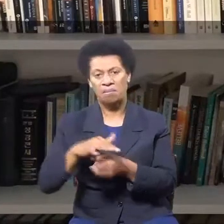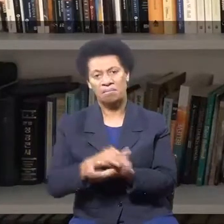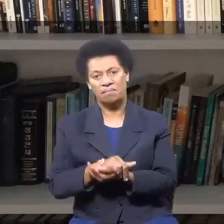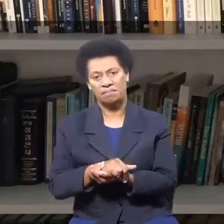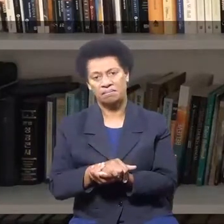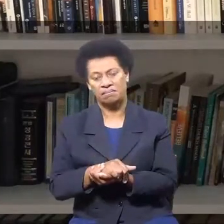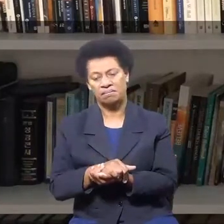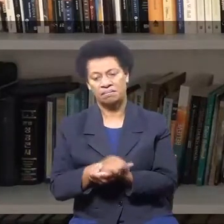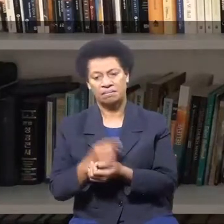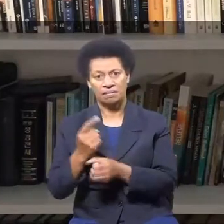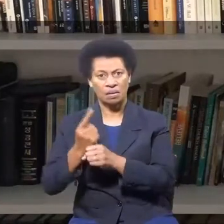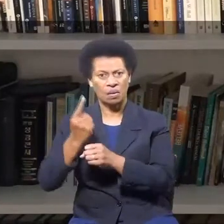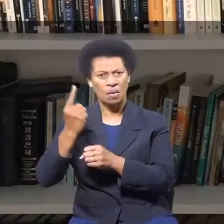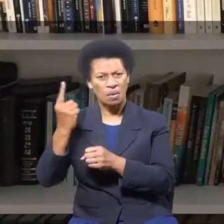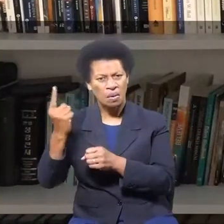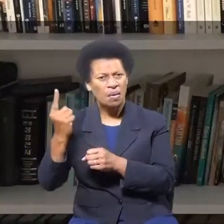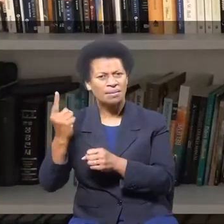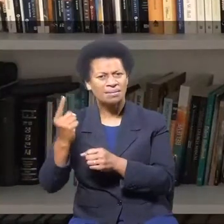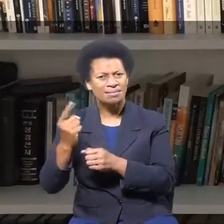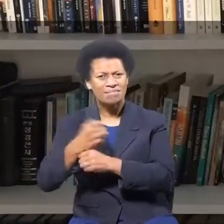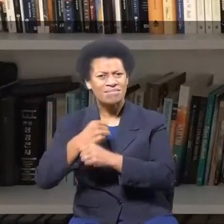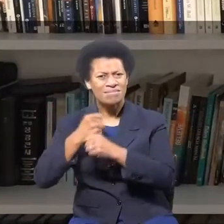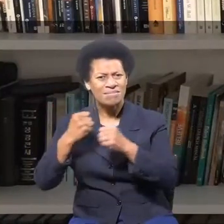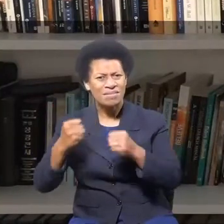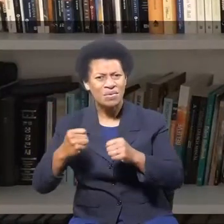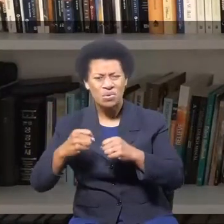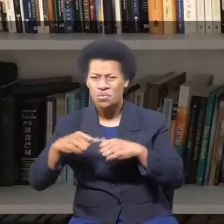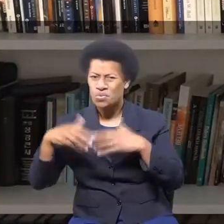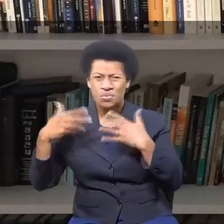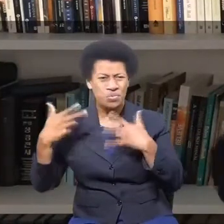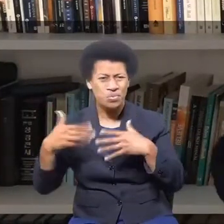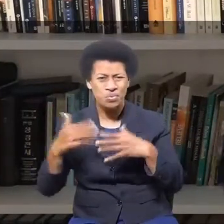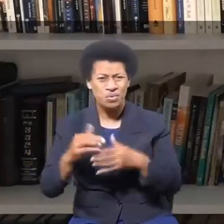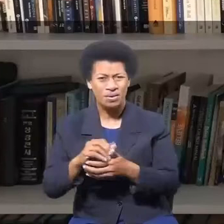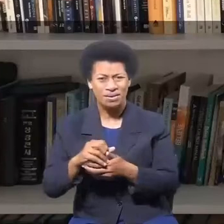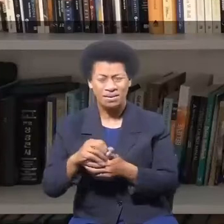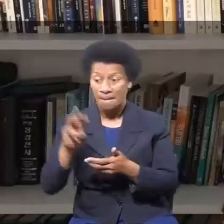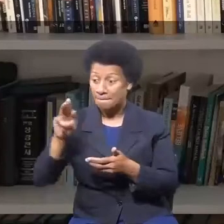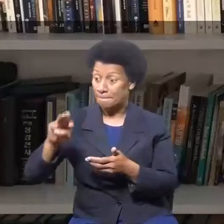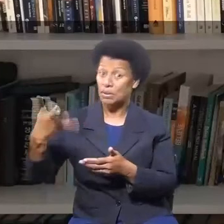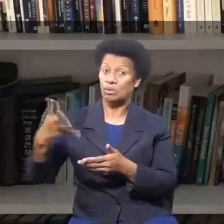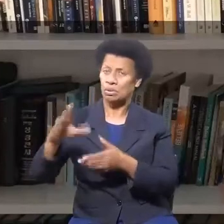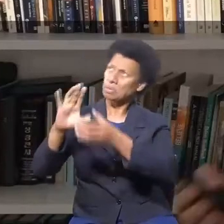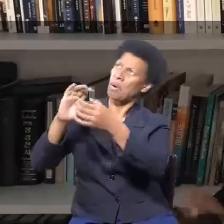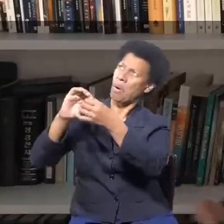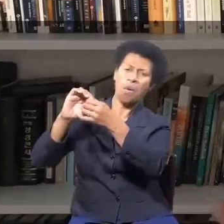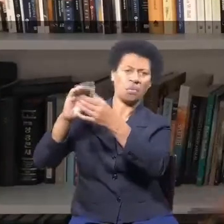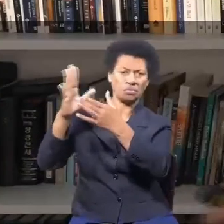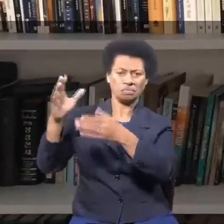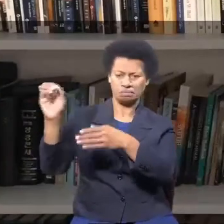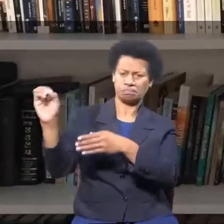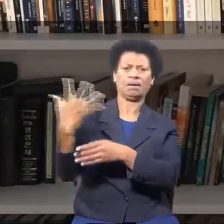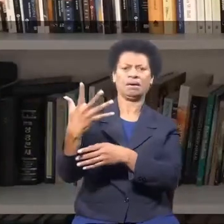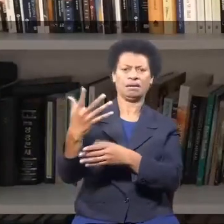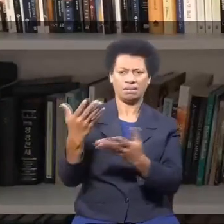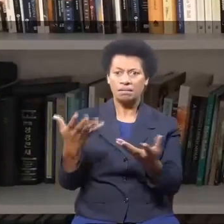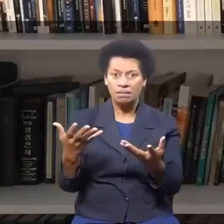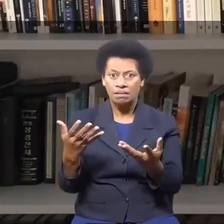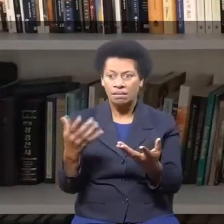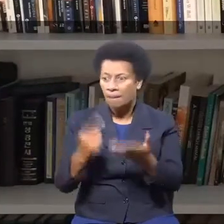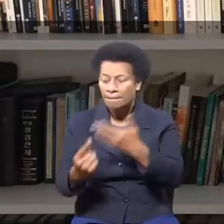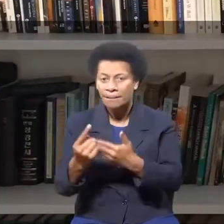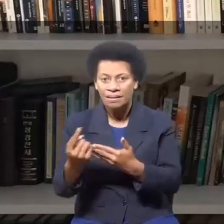because God has unlimited power. He can perform supernatural miracles. He can literally bring things right